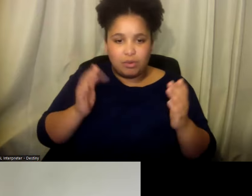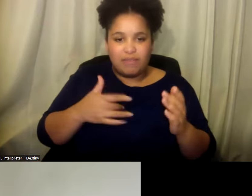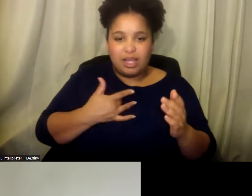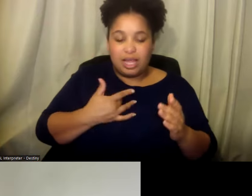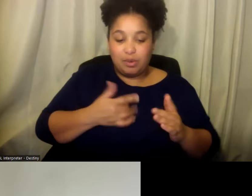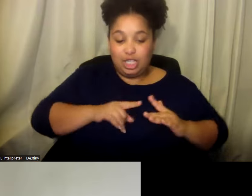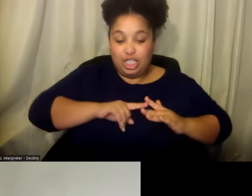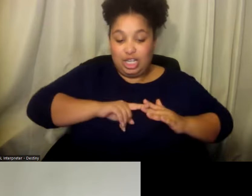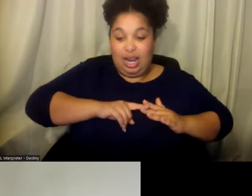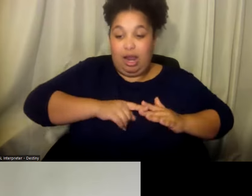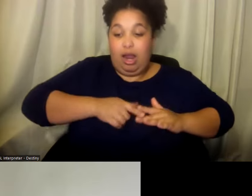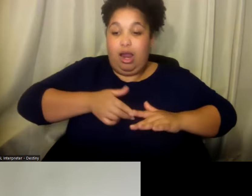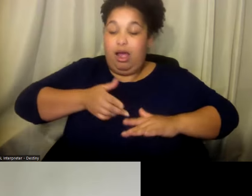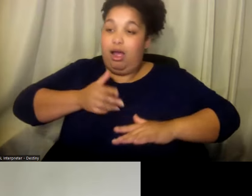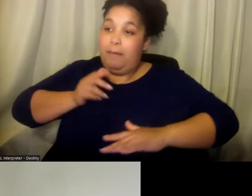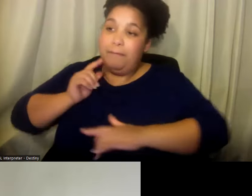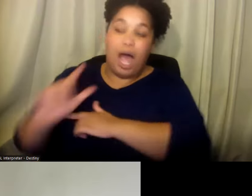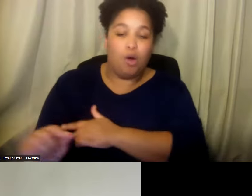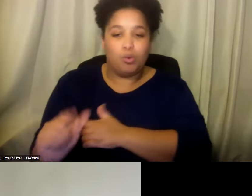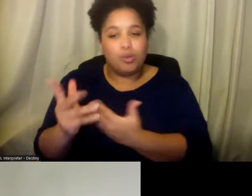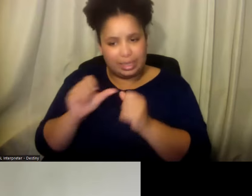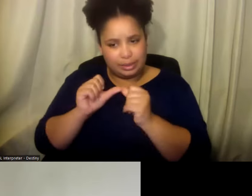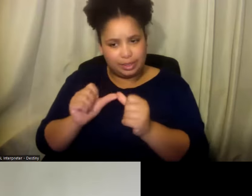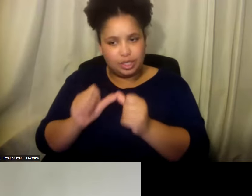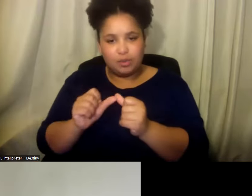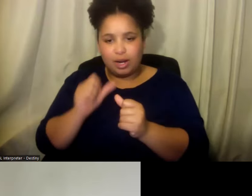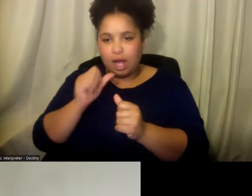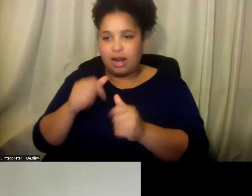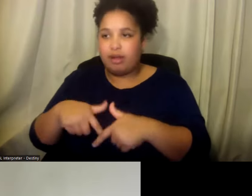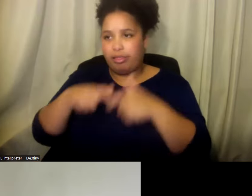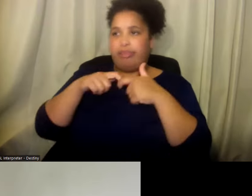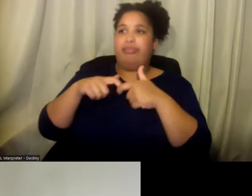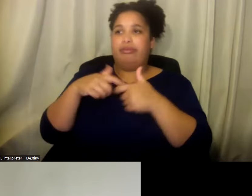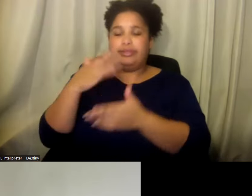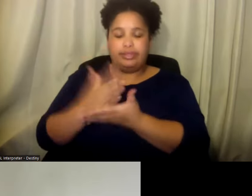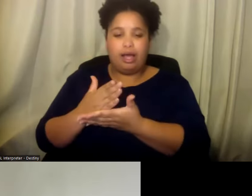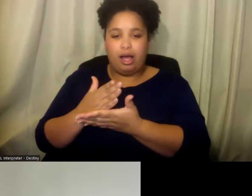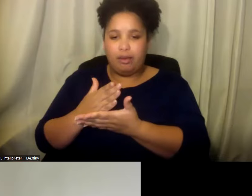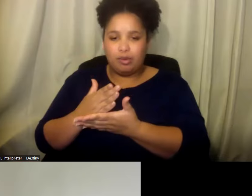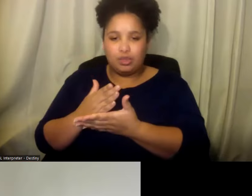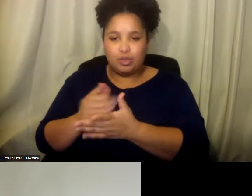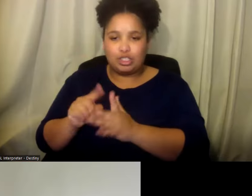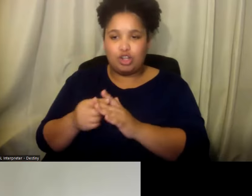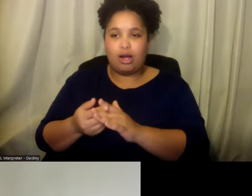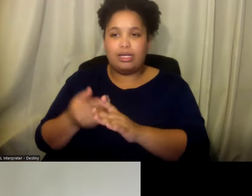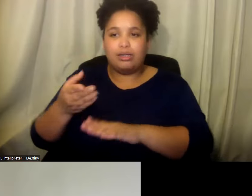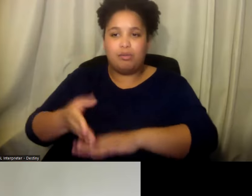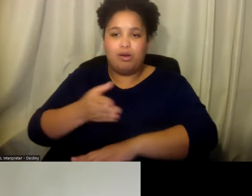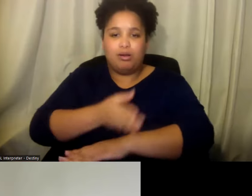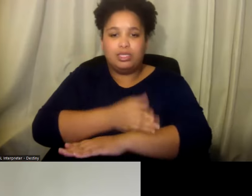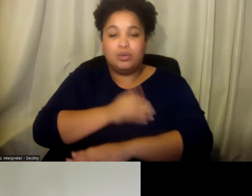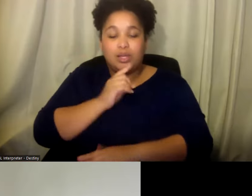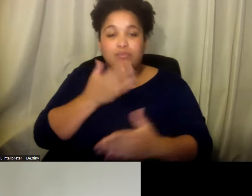starting line, and I would really like that to continue and not have to stop after just, you know, a mile into the road. So I definitely appreciate all of